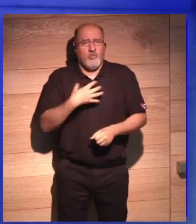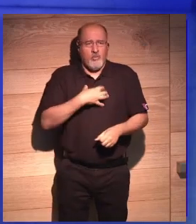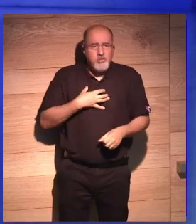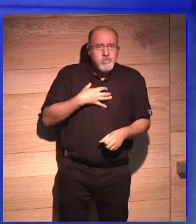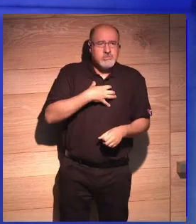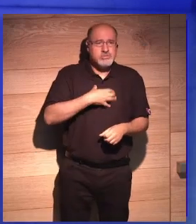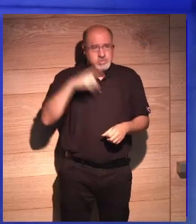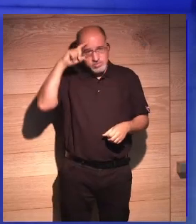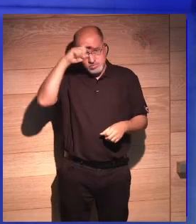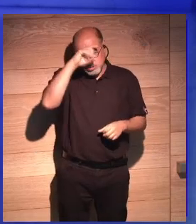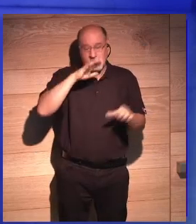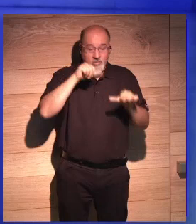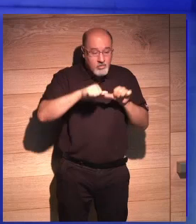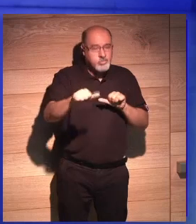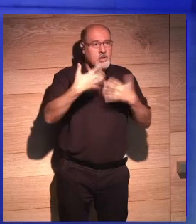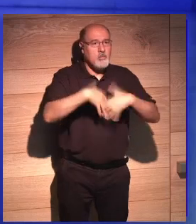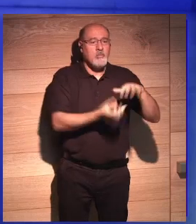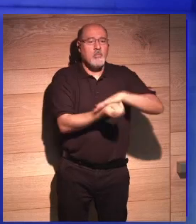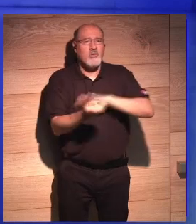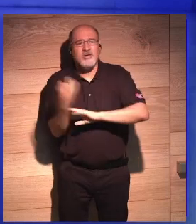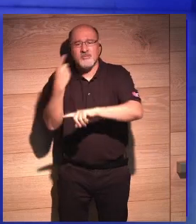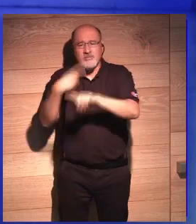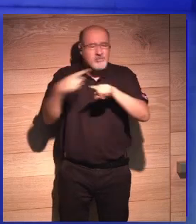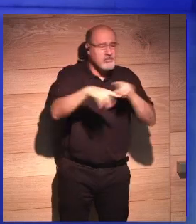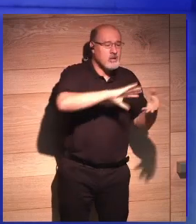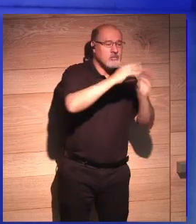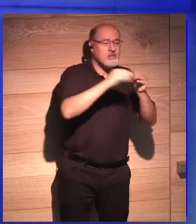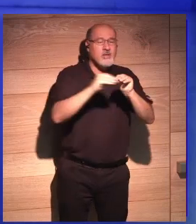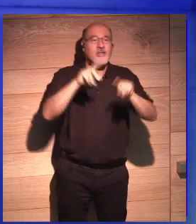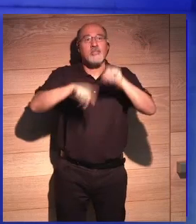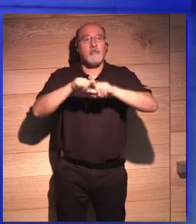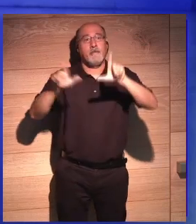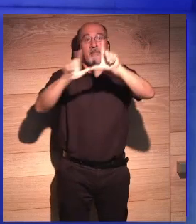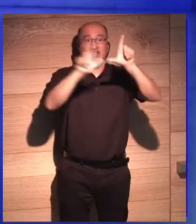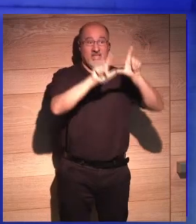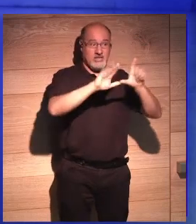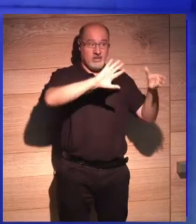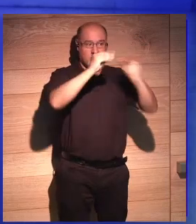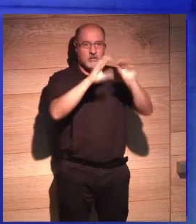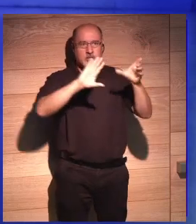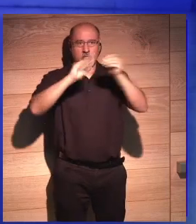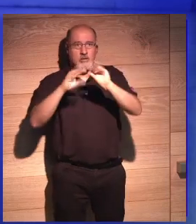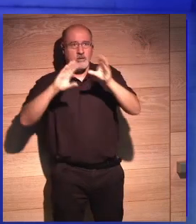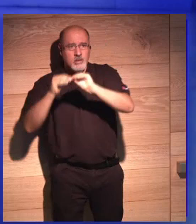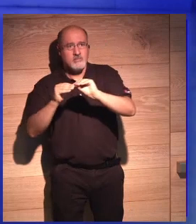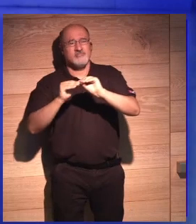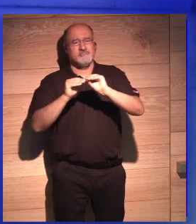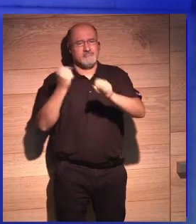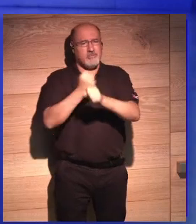screen, there's a lot of man hours required. But at least we're not just restricted